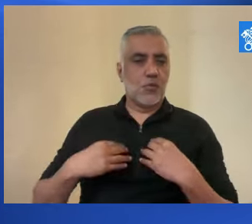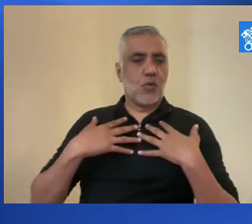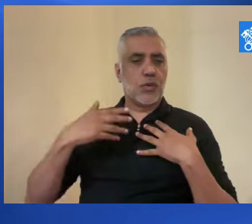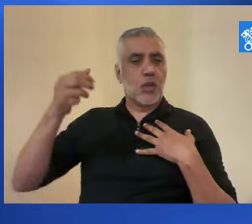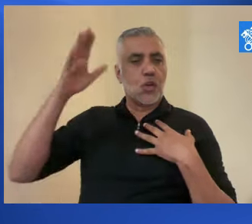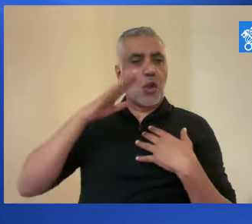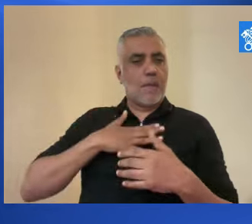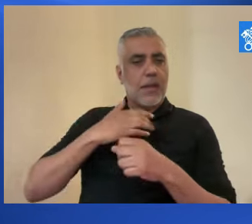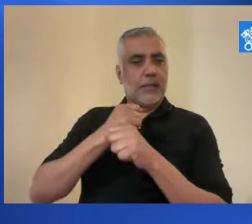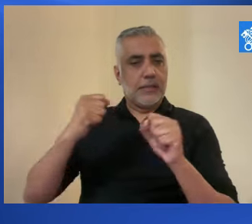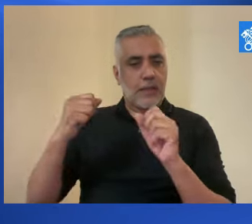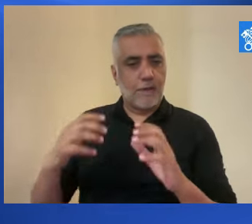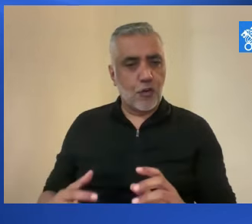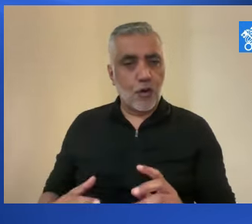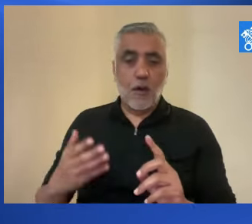low estate of his handmaiden.